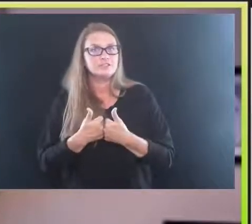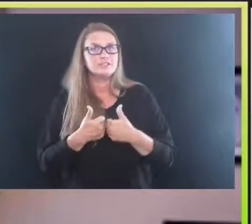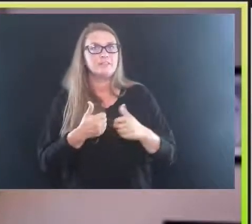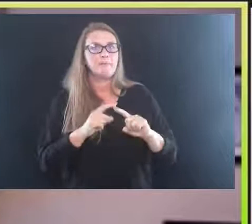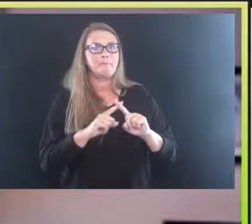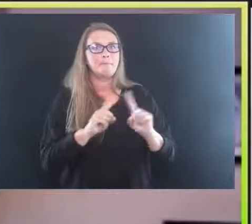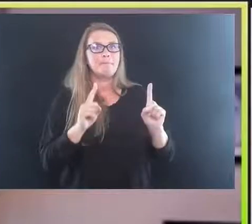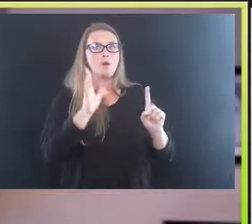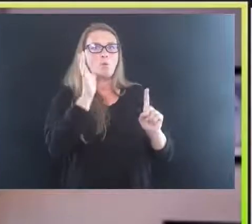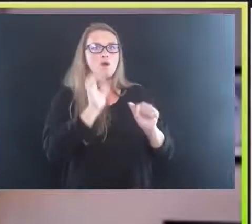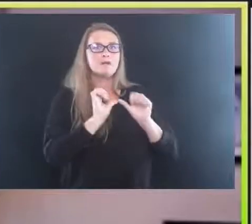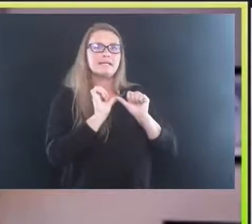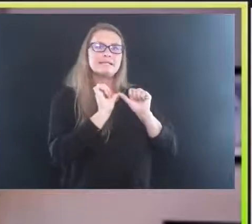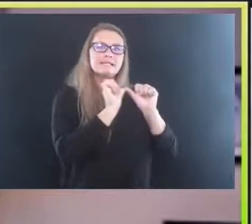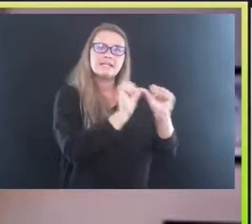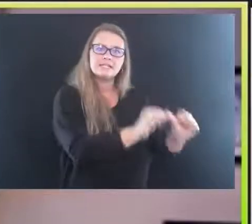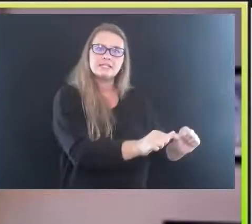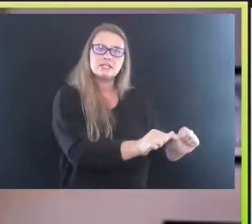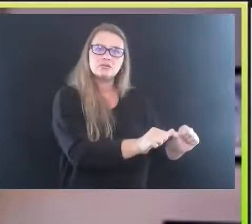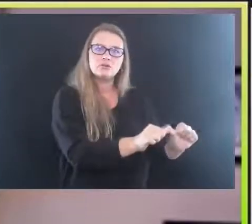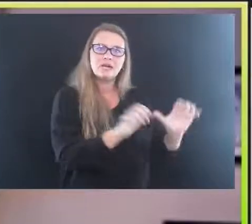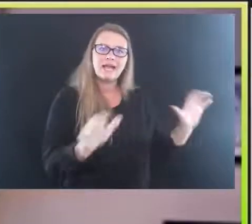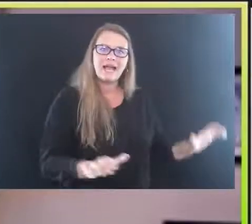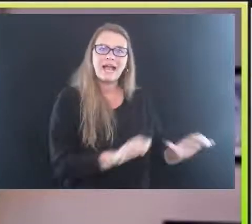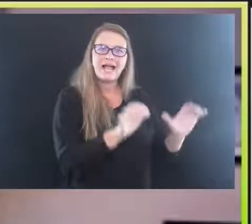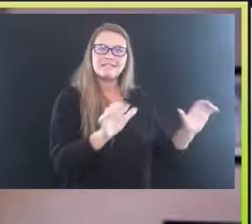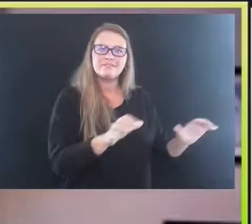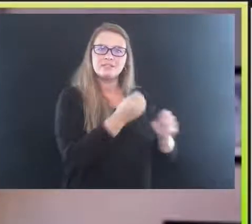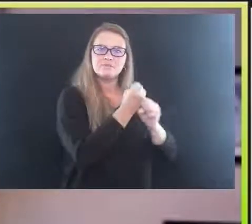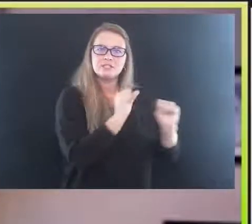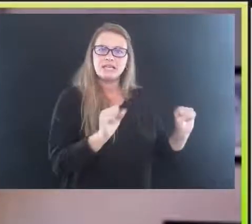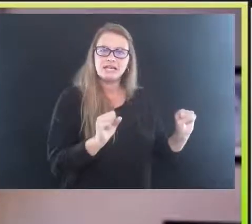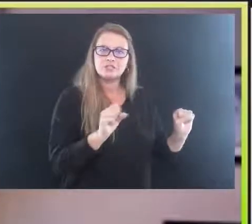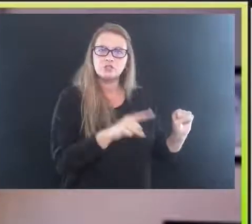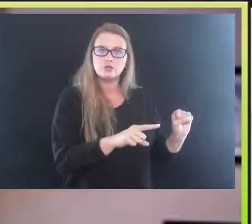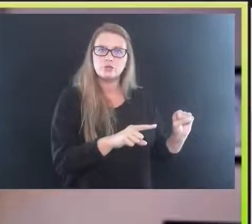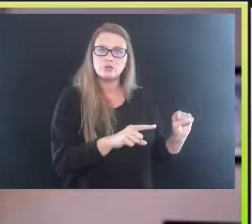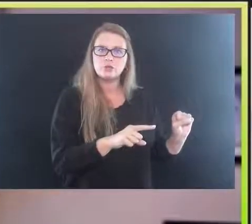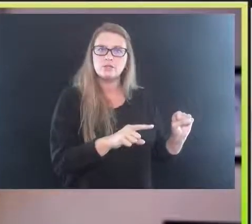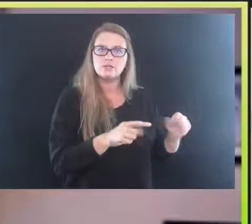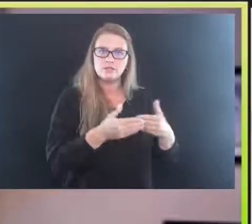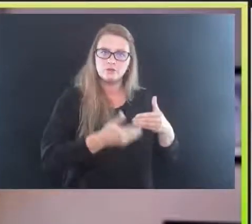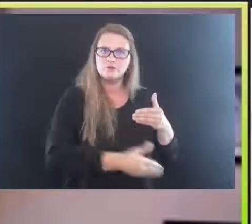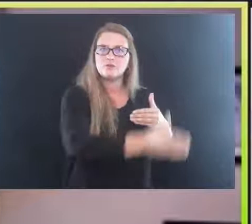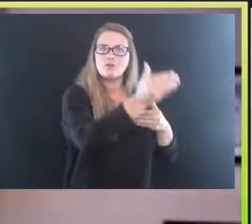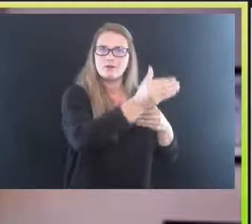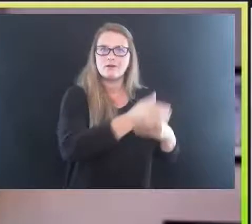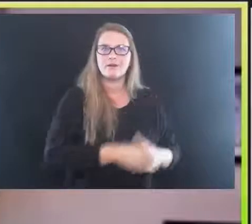will continue to actively protect you for the future. Thank you.